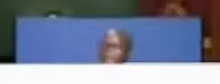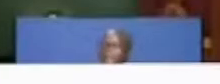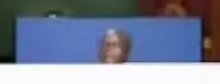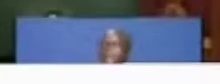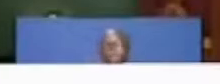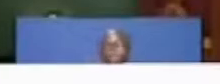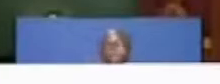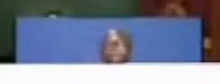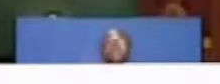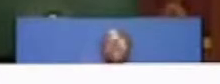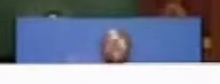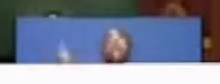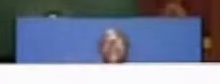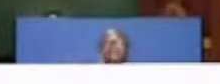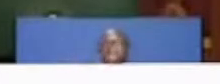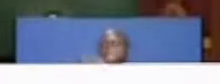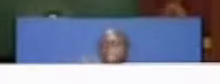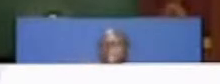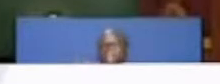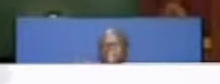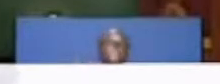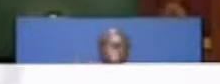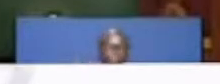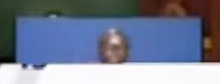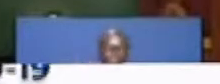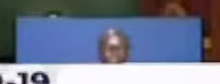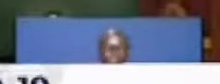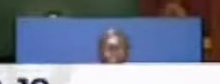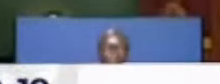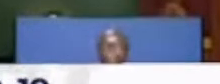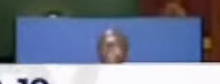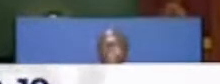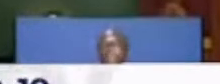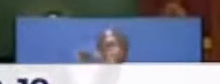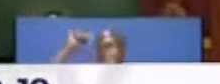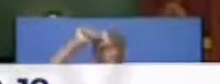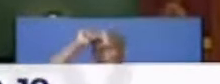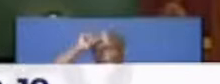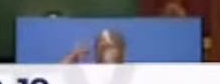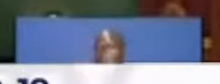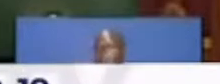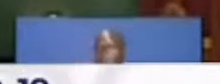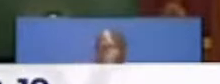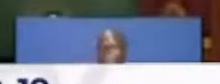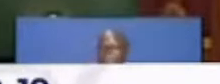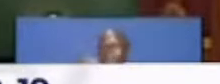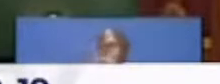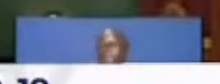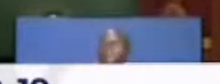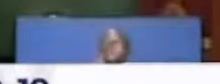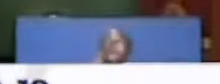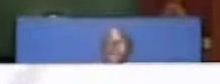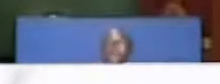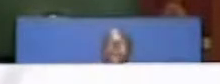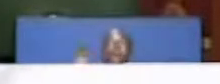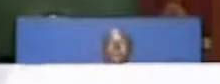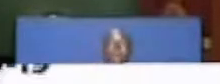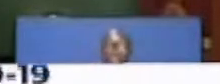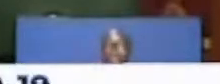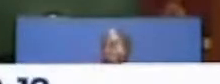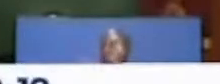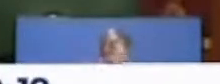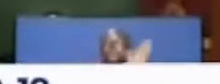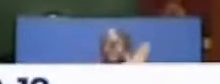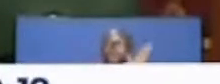people with severe disabilities. My administration has also allocated 900 million as conditional